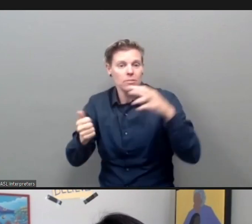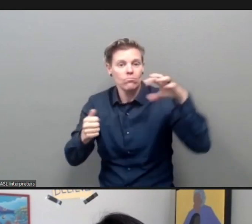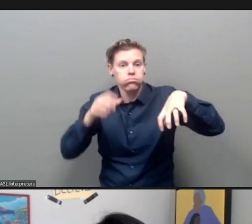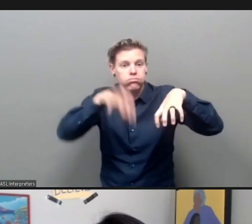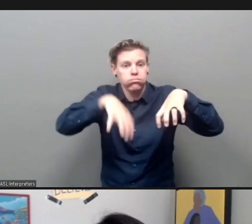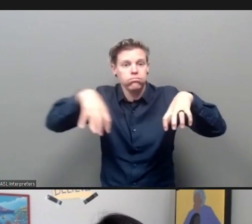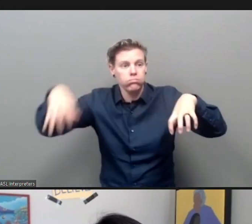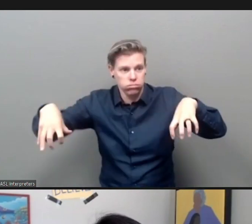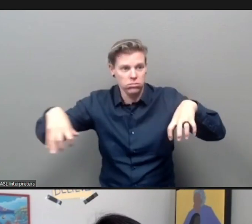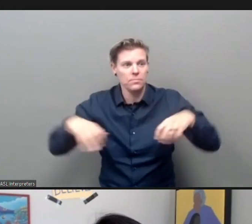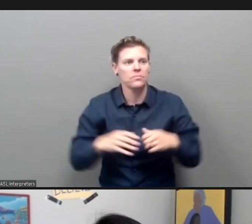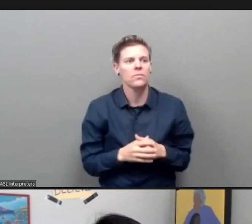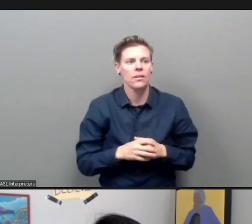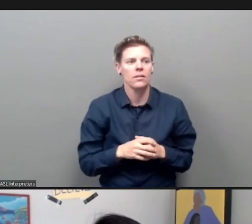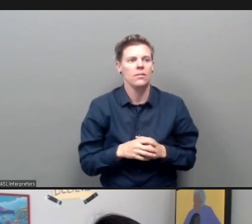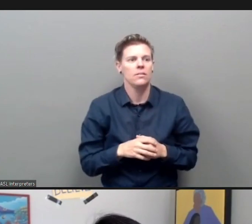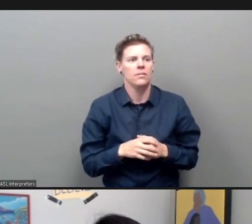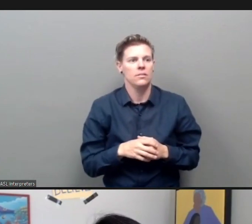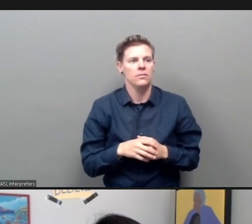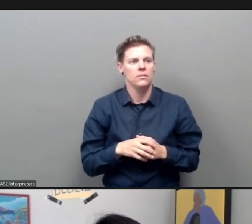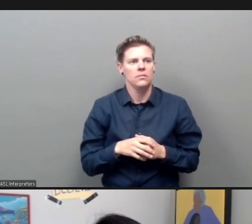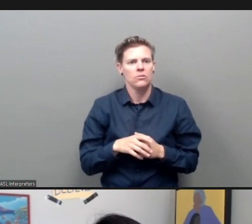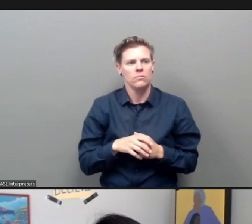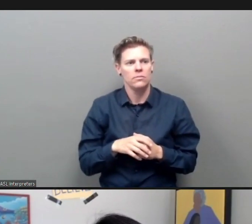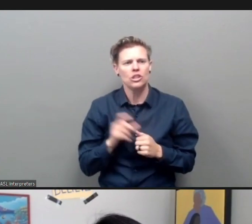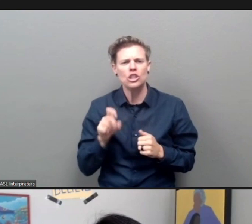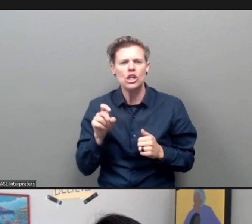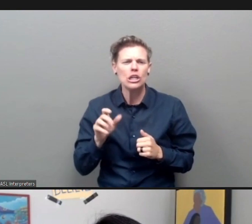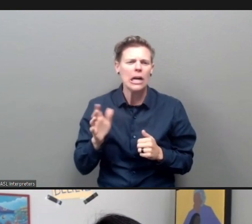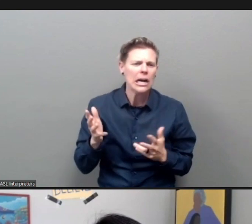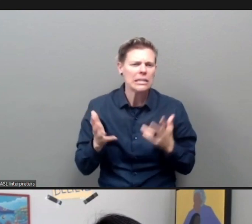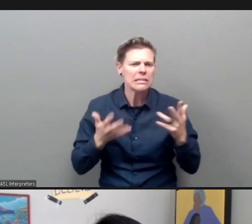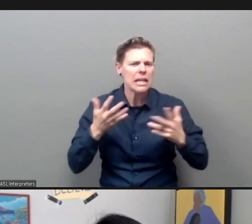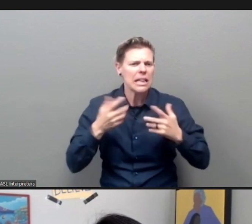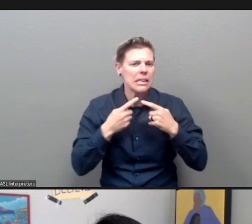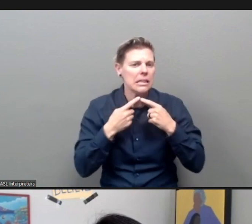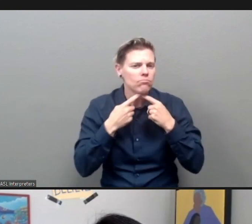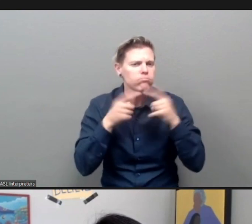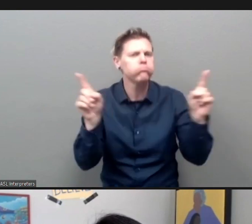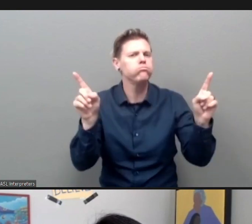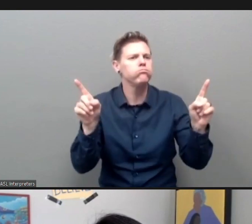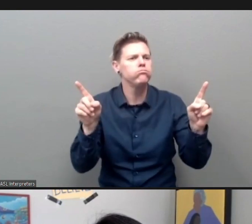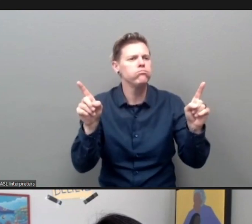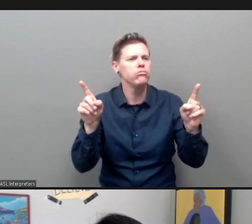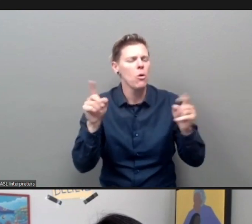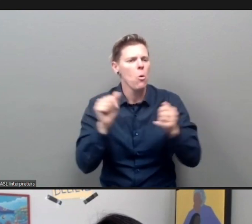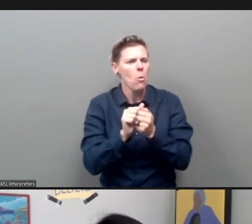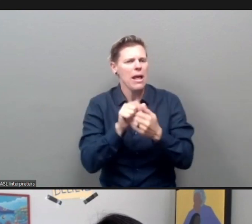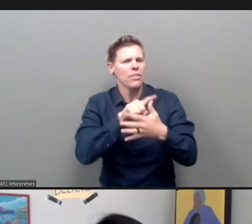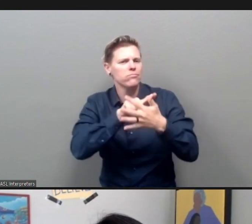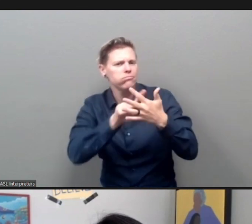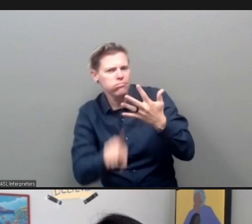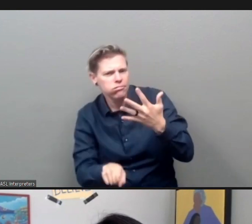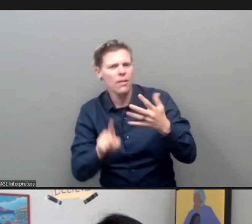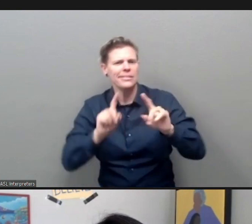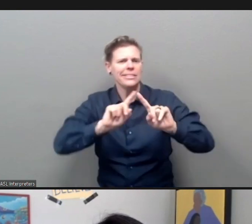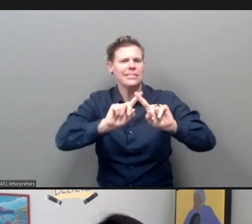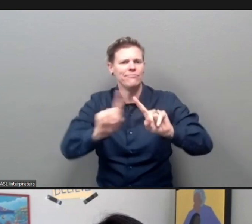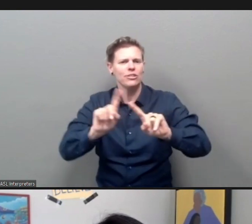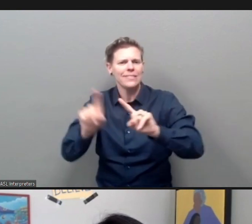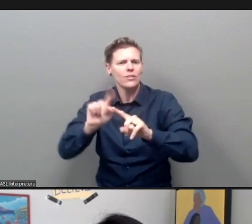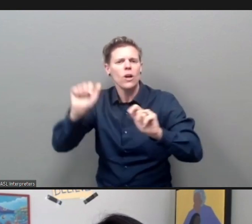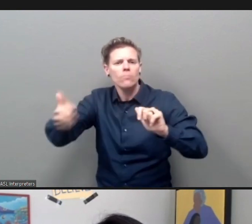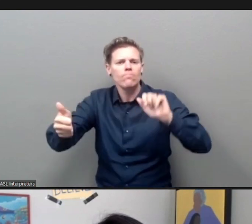a little, media update with those dates and times of the bigger